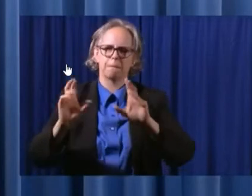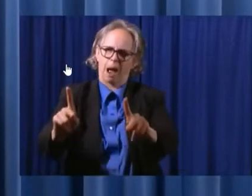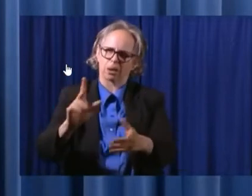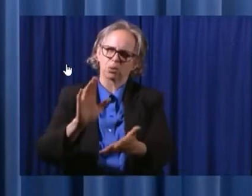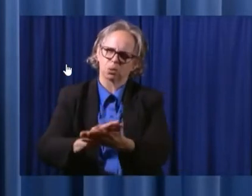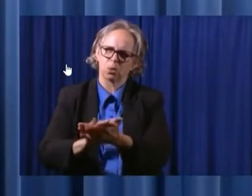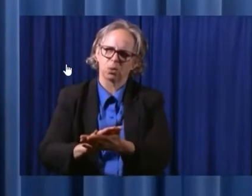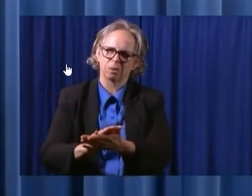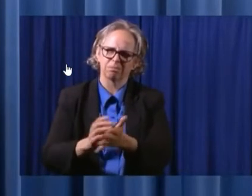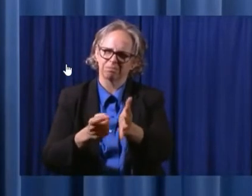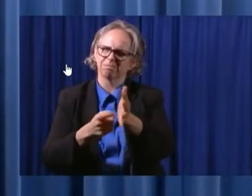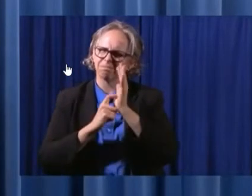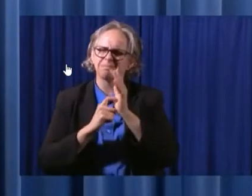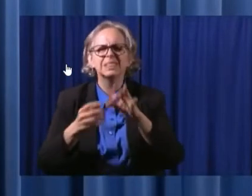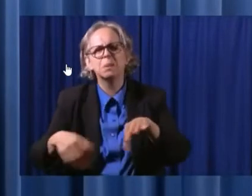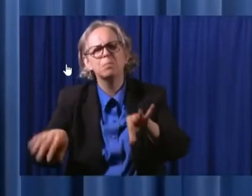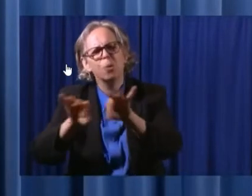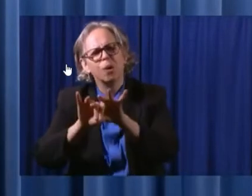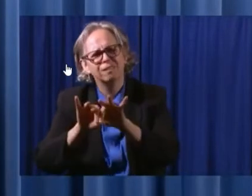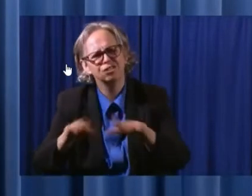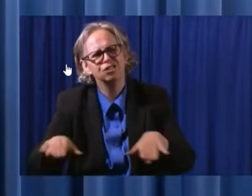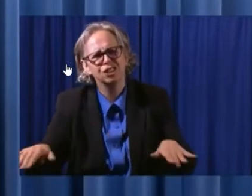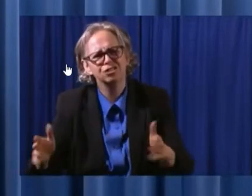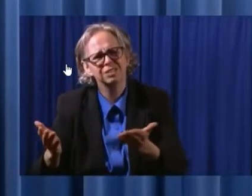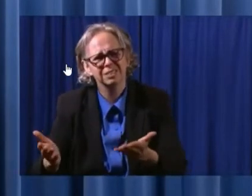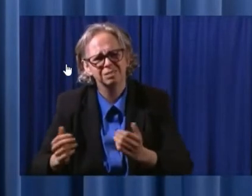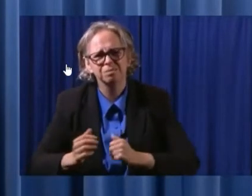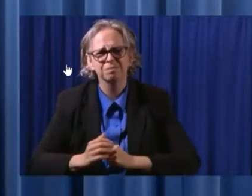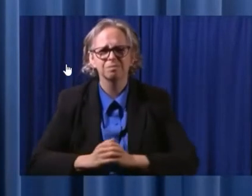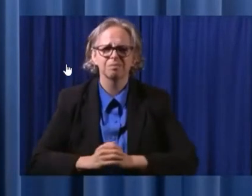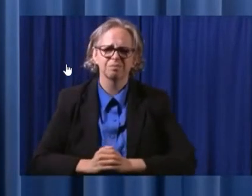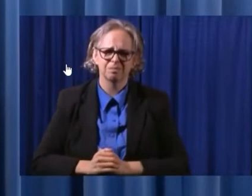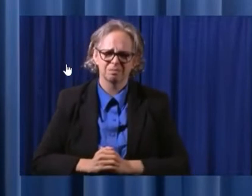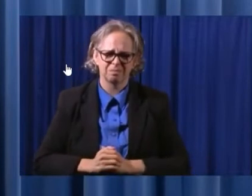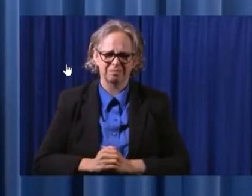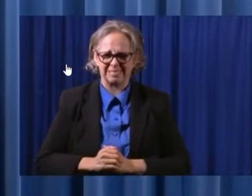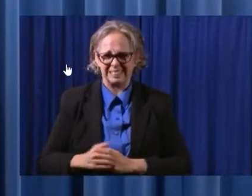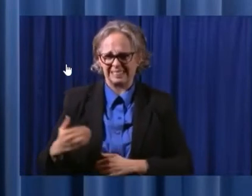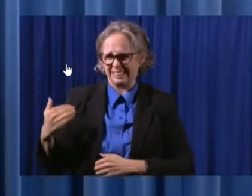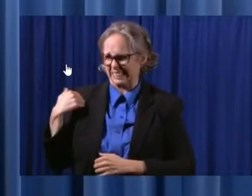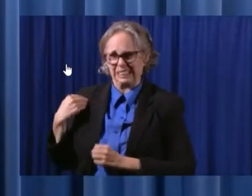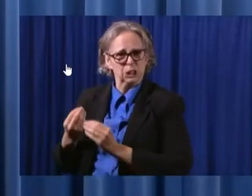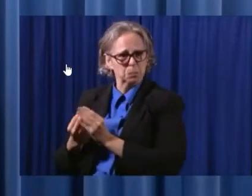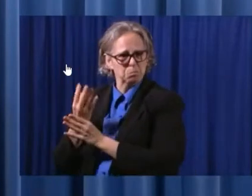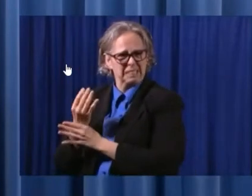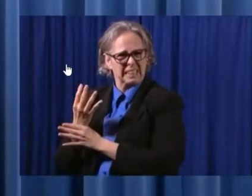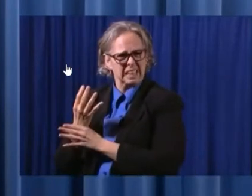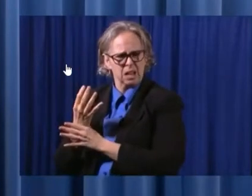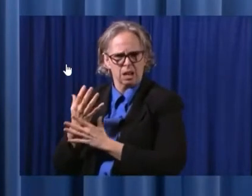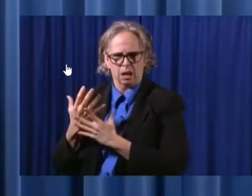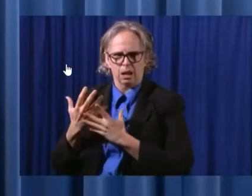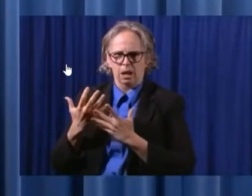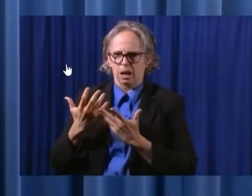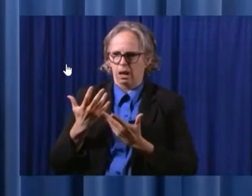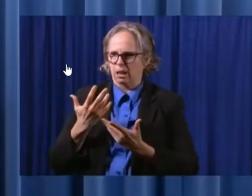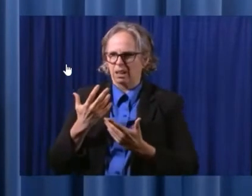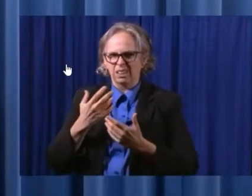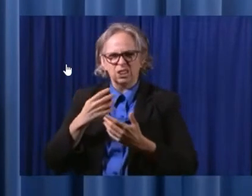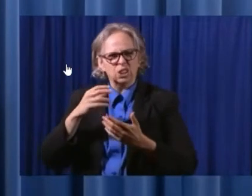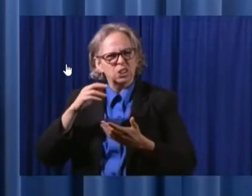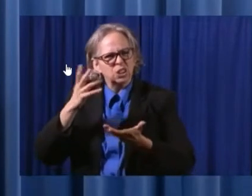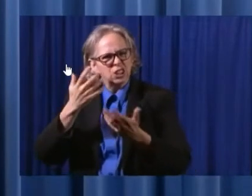important, that no matter how hard everyone tried, and they did a good job with very little notice, to